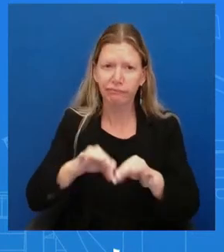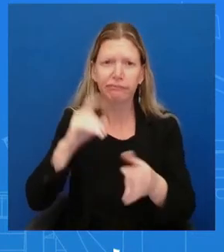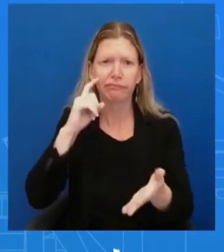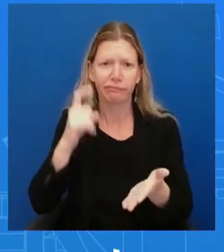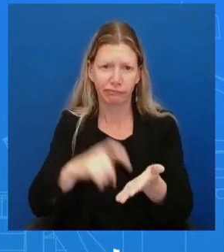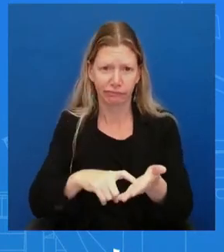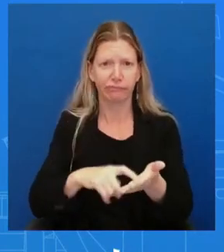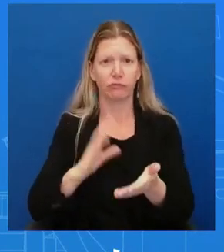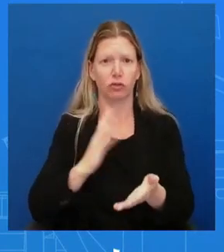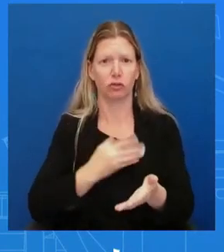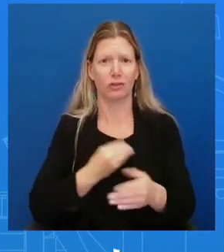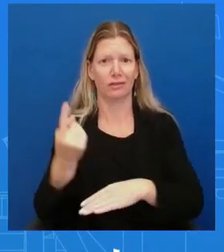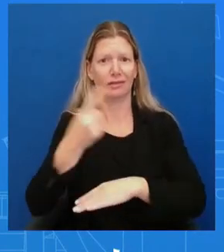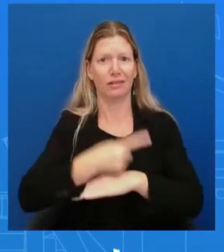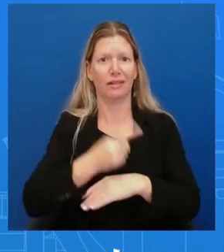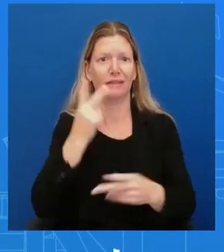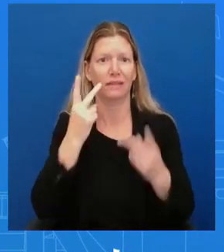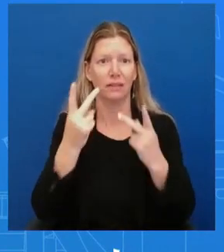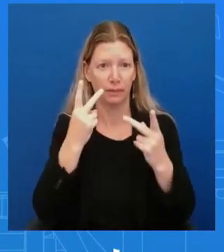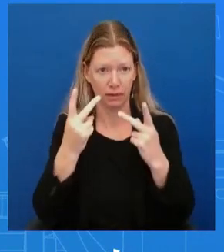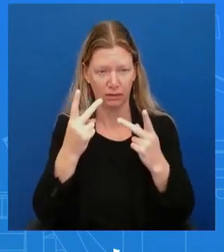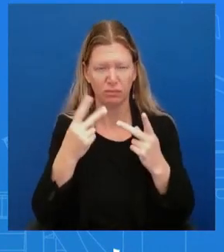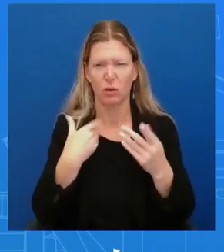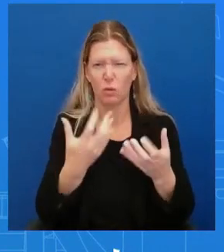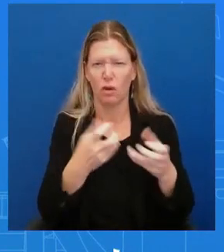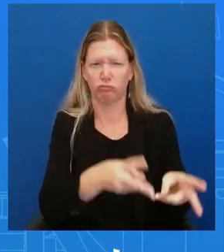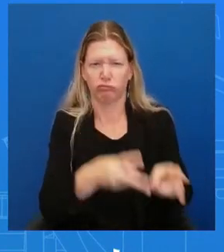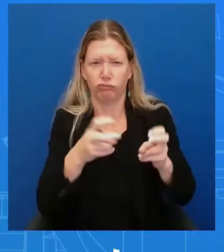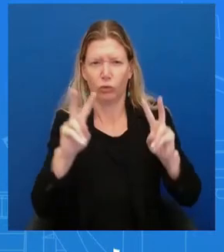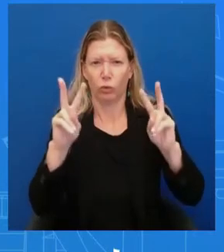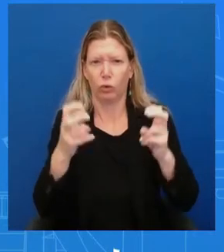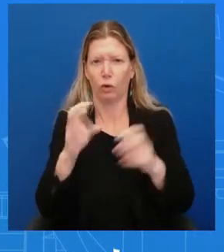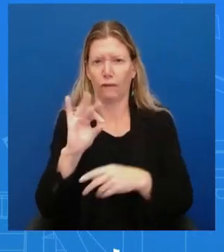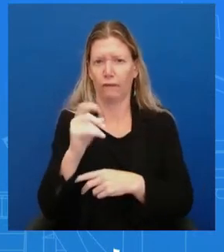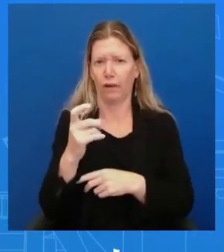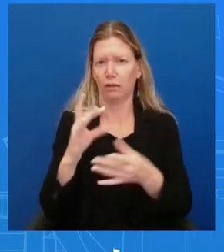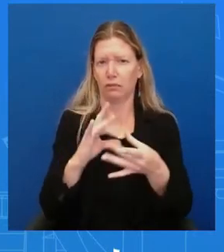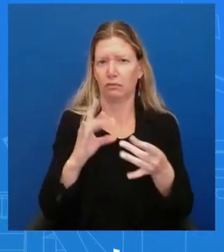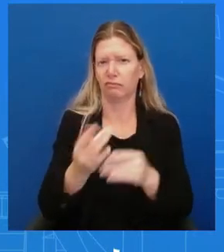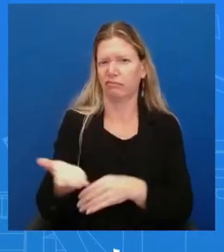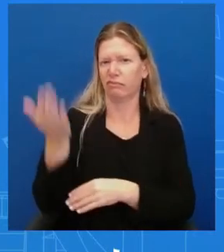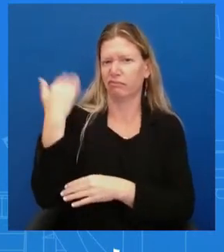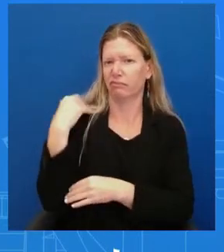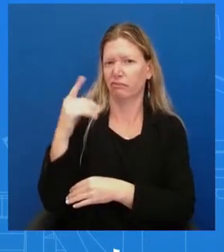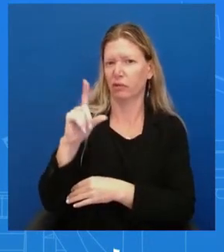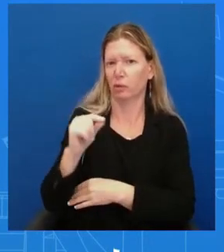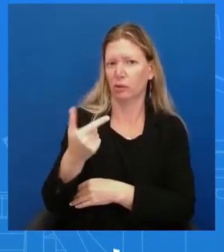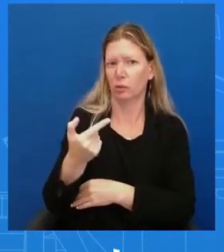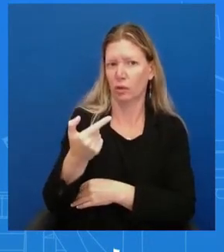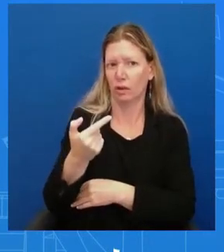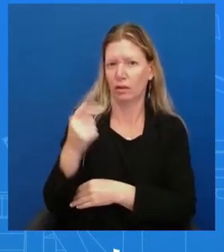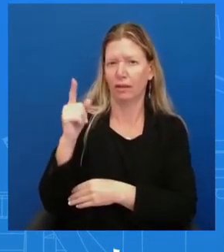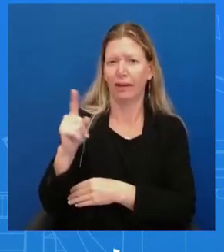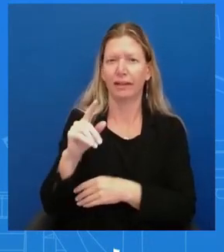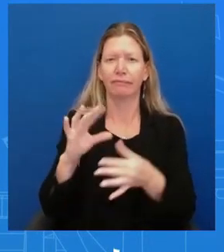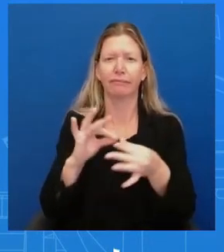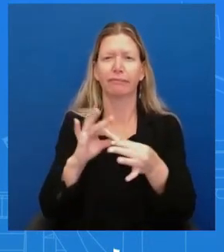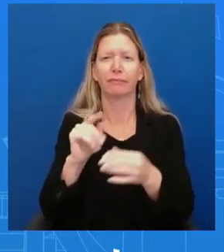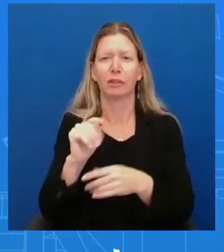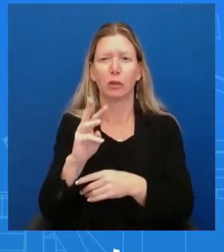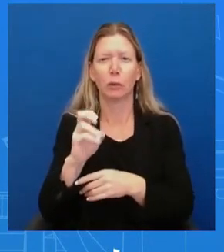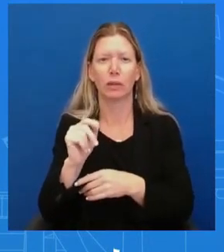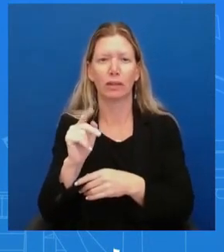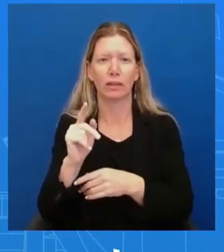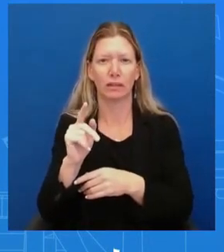Fox said back in 2021. They tweeted this: Trans Day of Visibility is dedicated to celebrating transgender people. To all